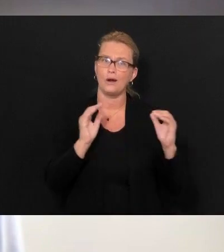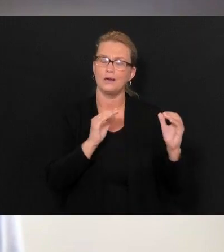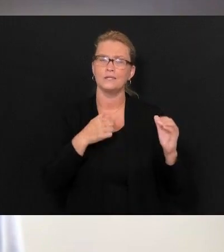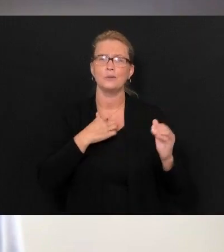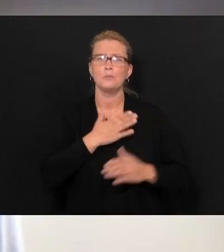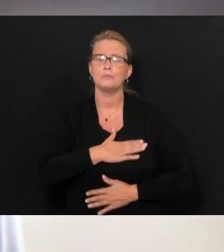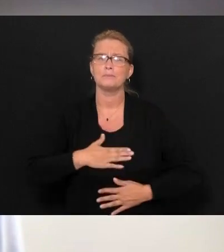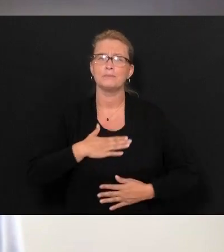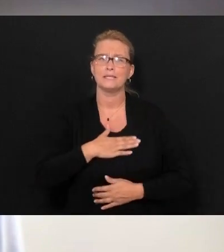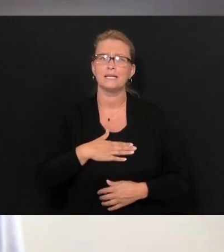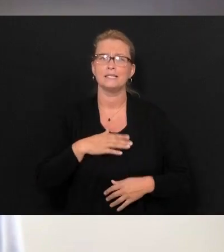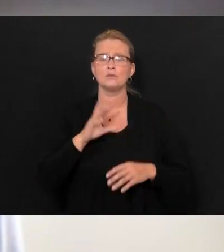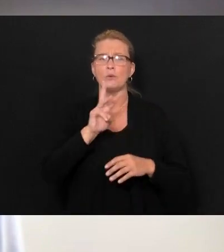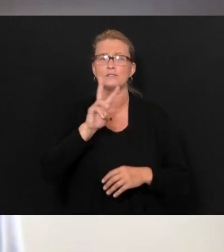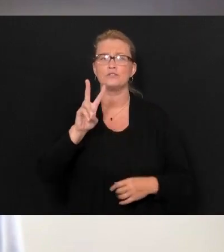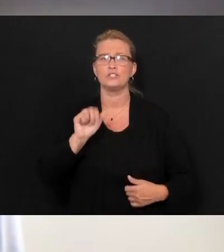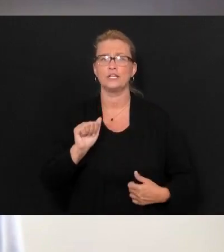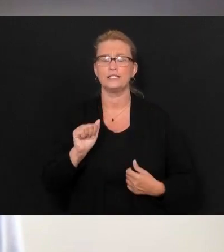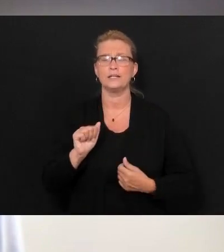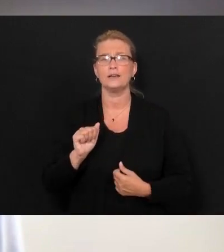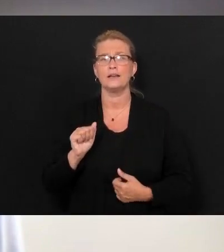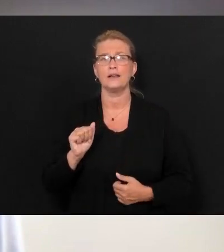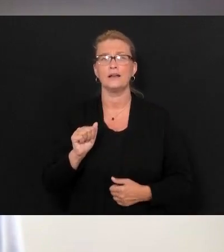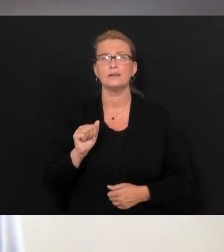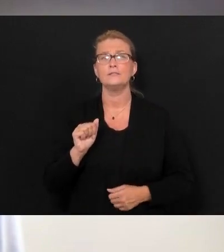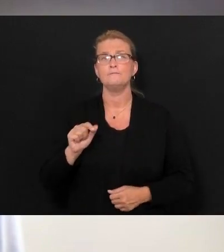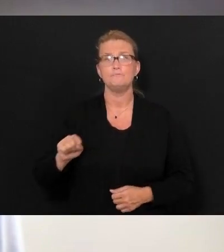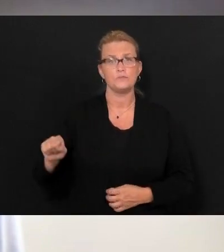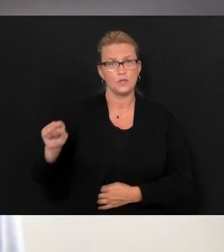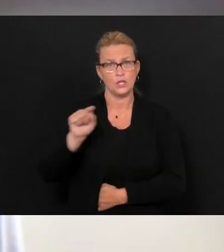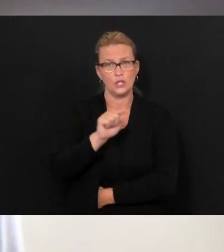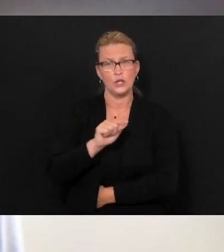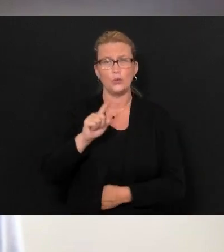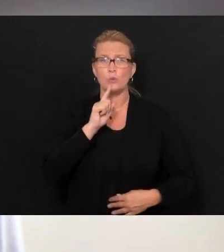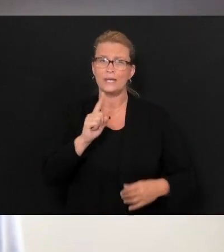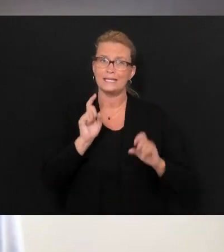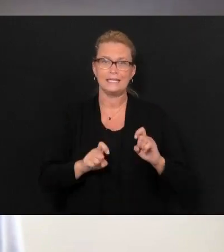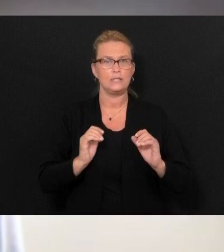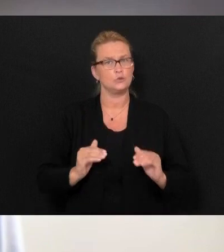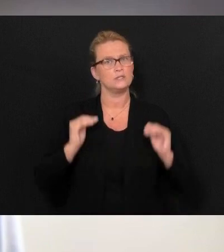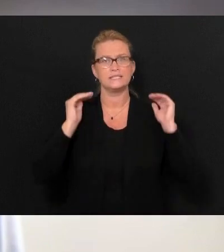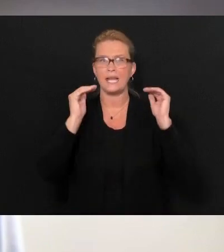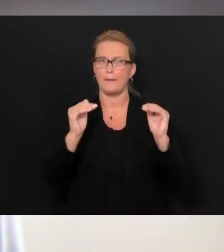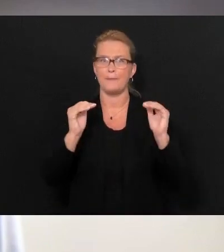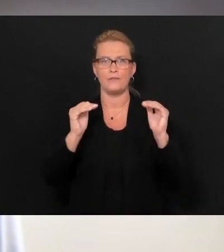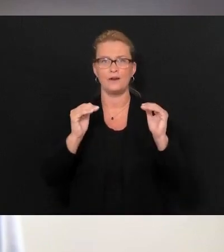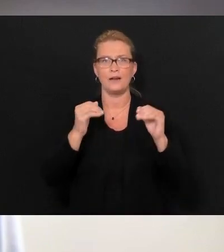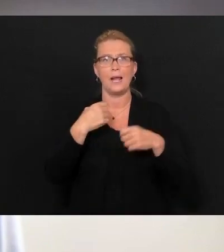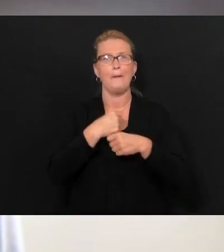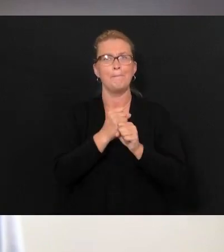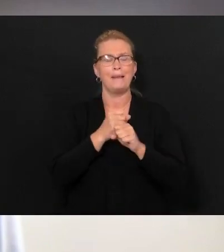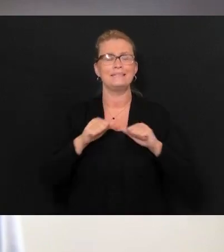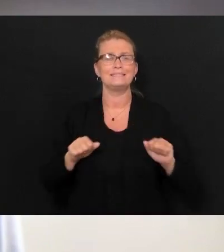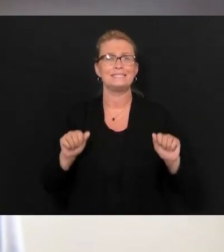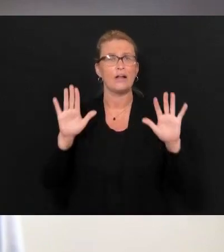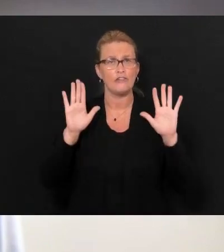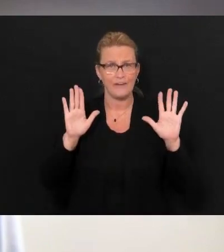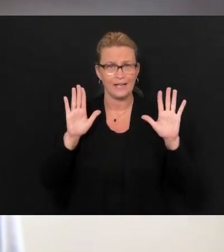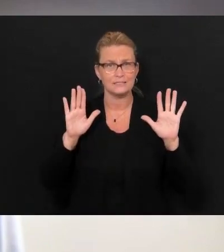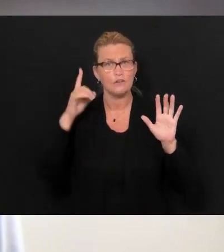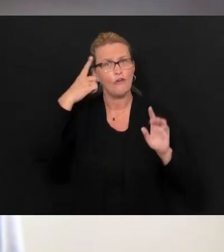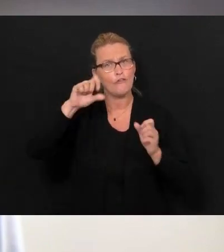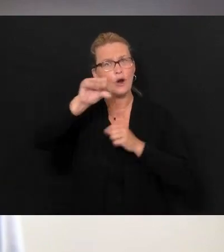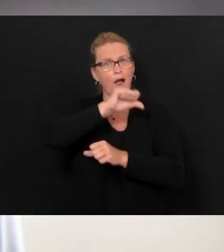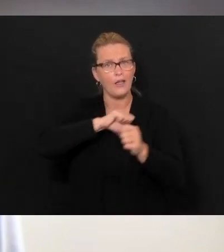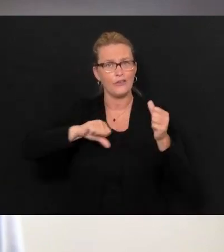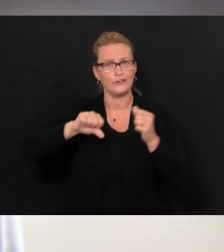West Virginians to show what West Virginia is all about, and let's step up and let's make sacrifices for each other, despite what